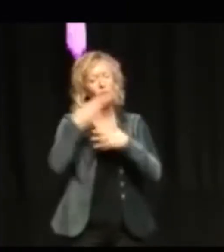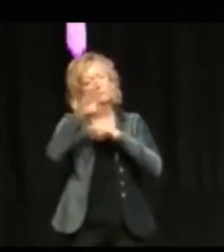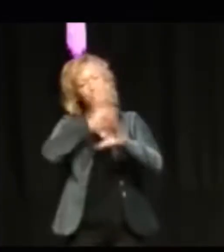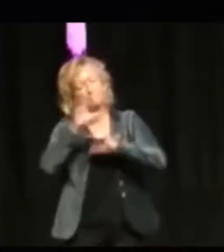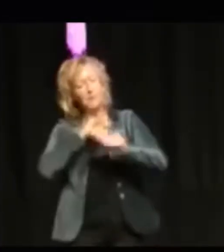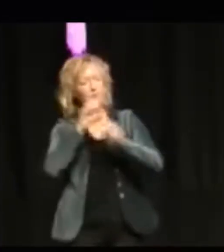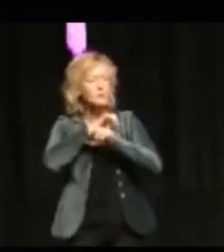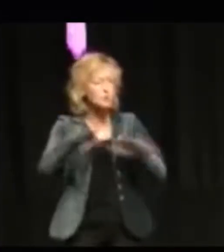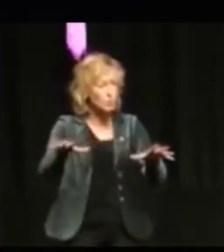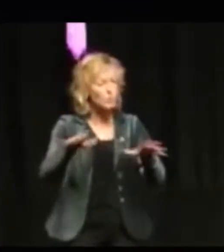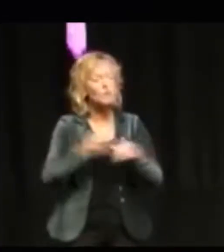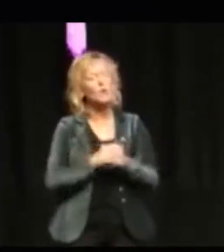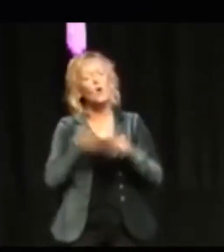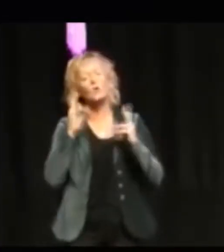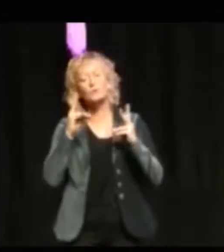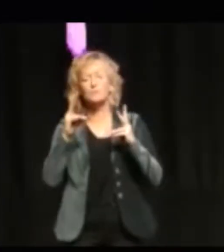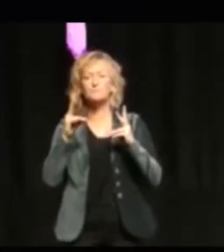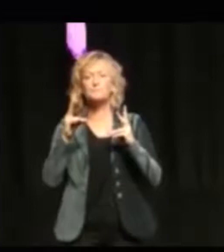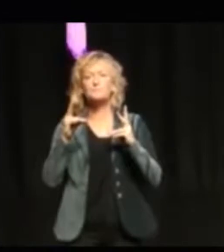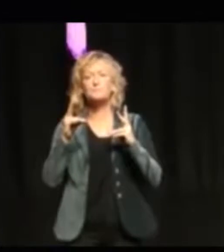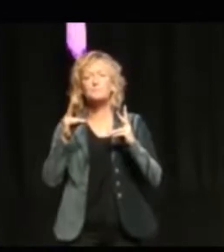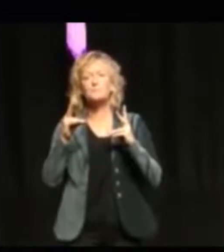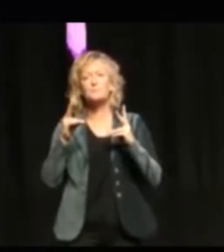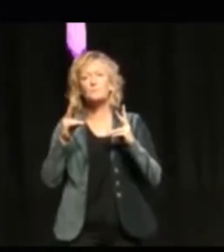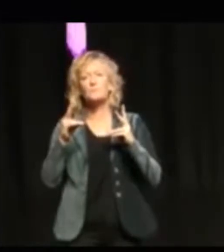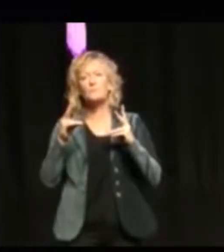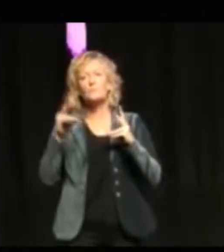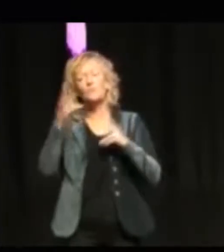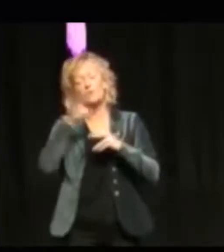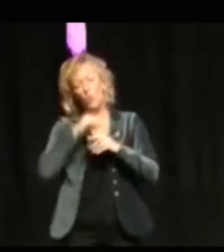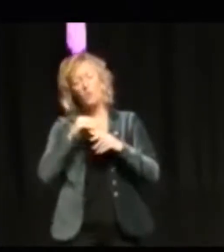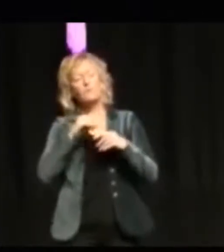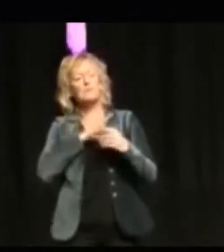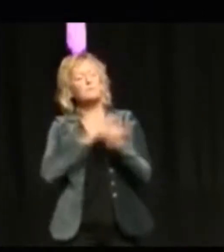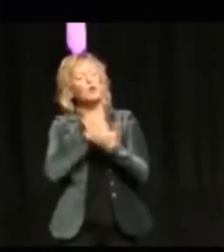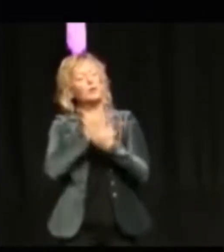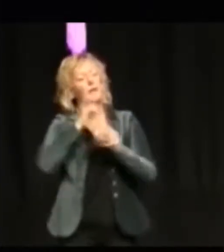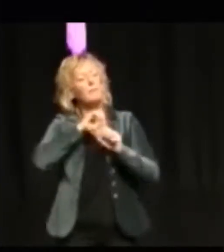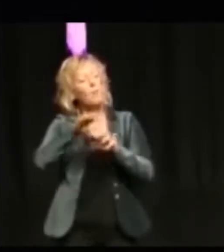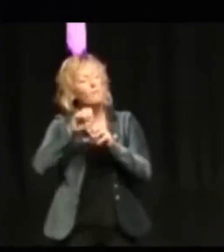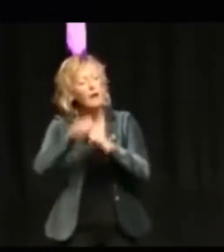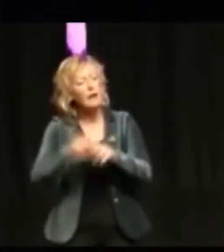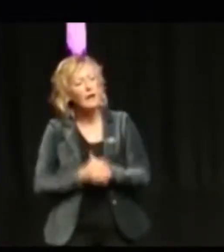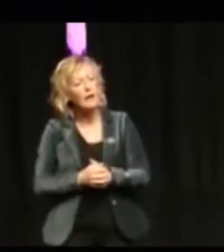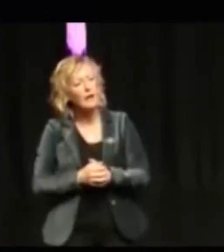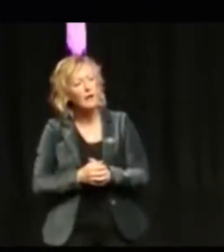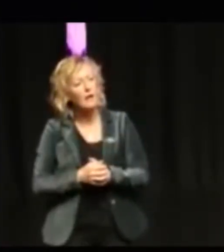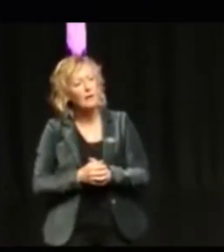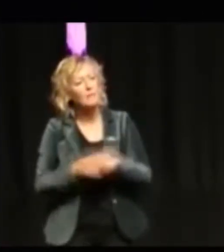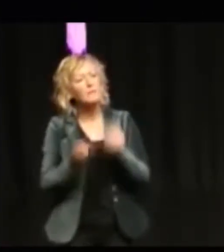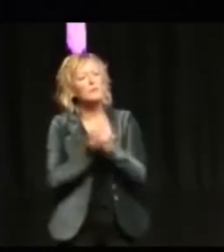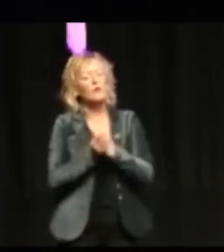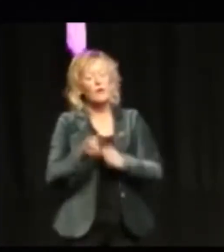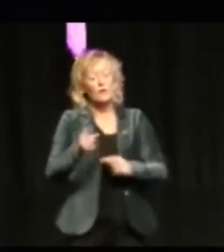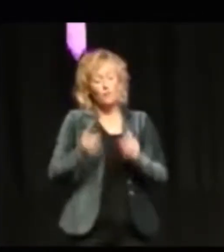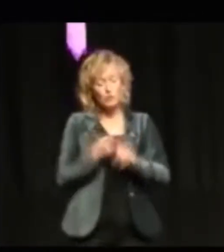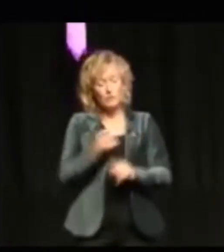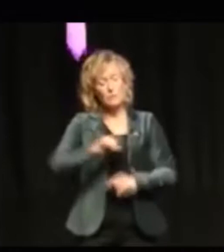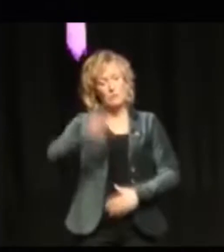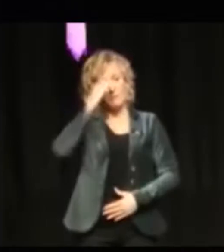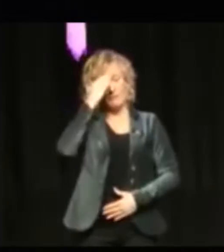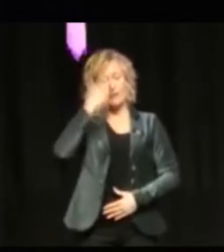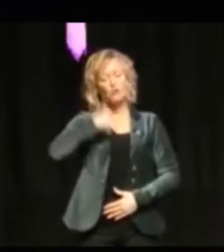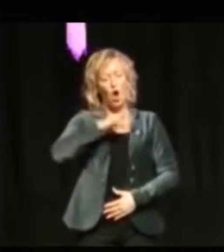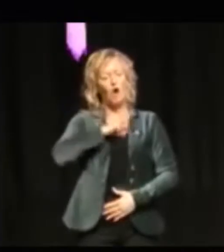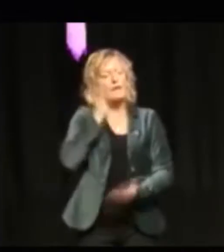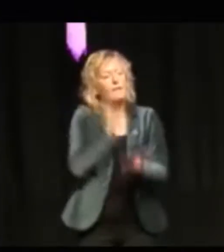information. I tend to use access to information. It refers stuff we need to know to have a voice. And so